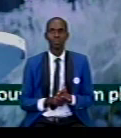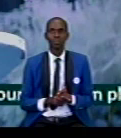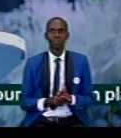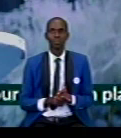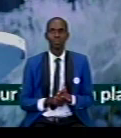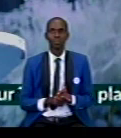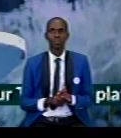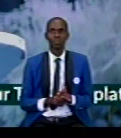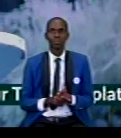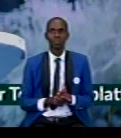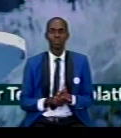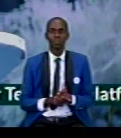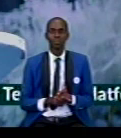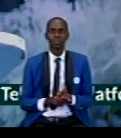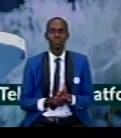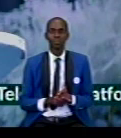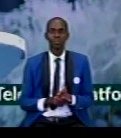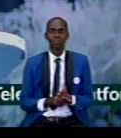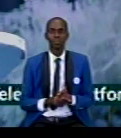Praise the Lord.